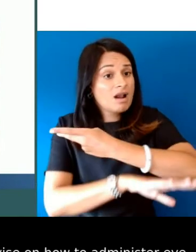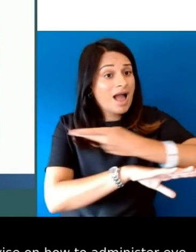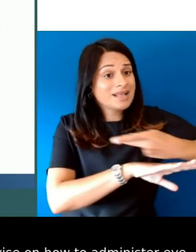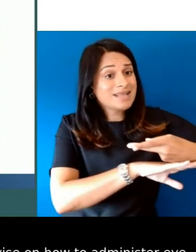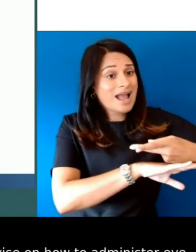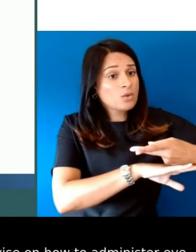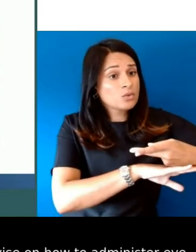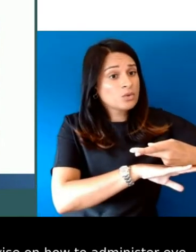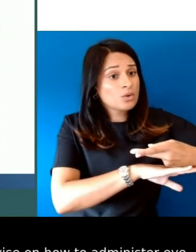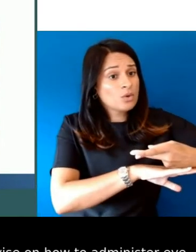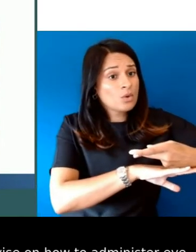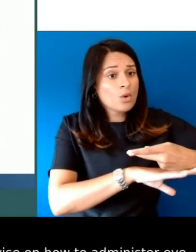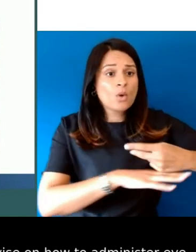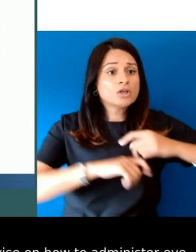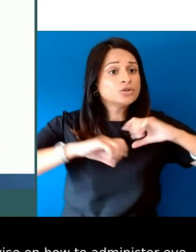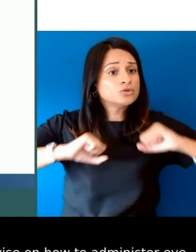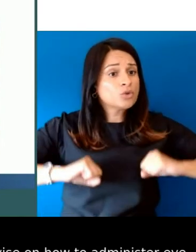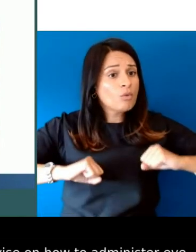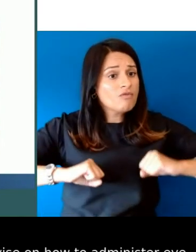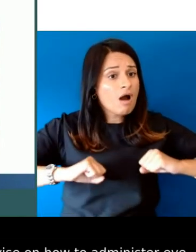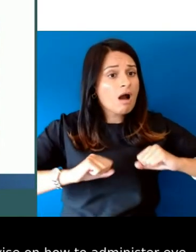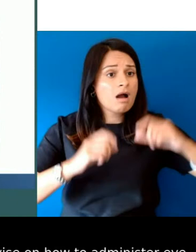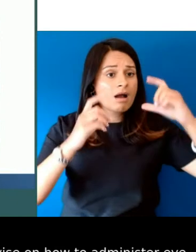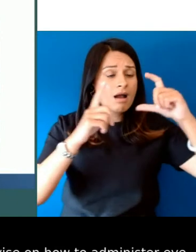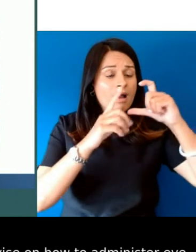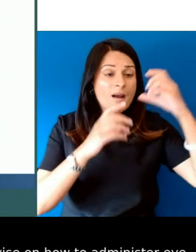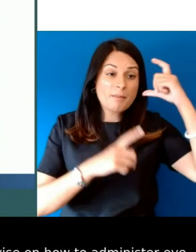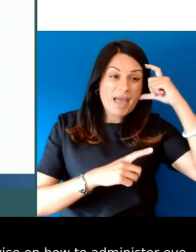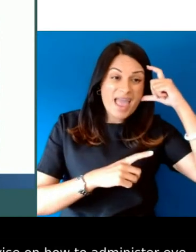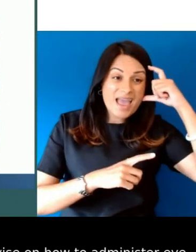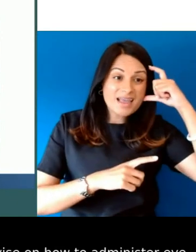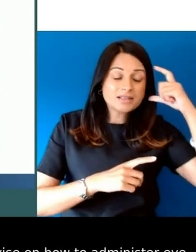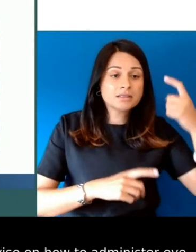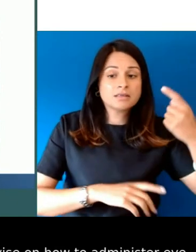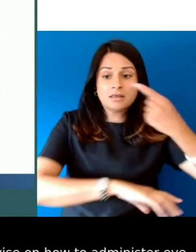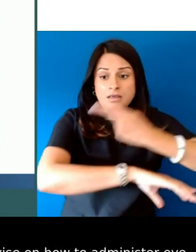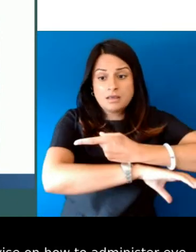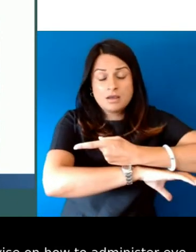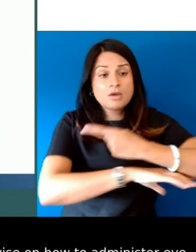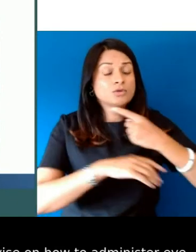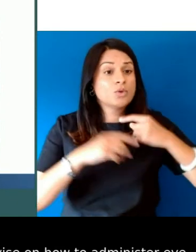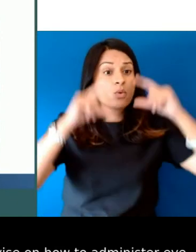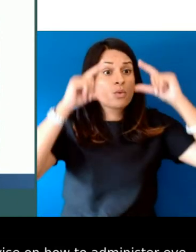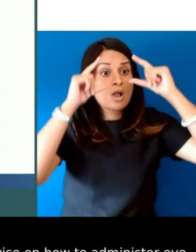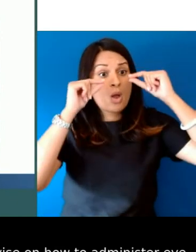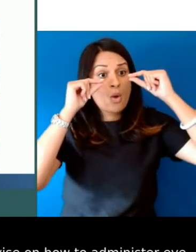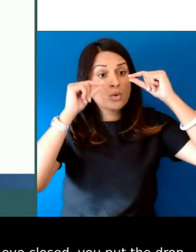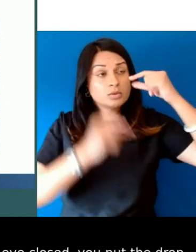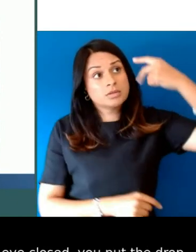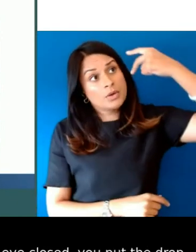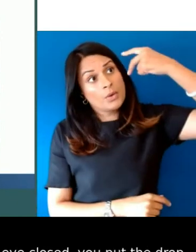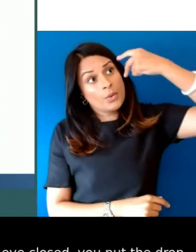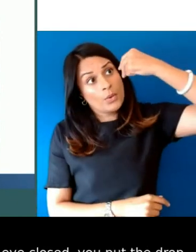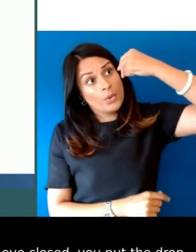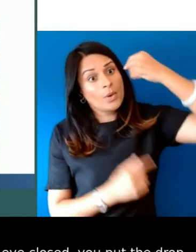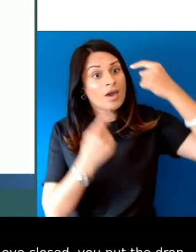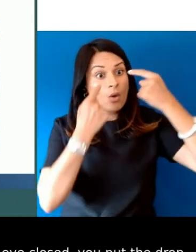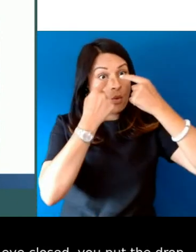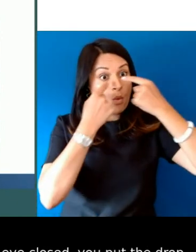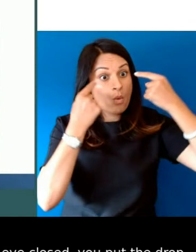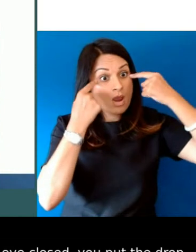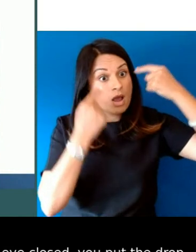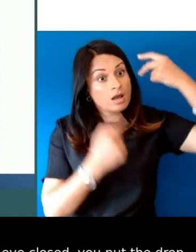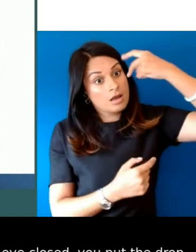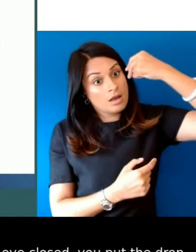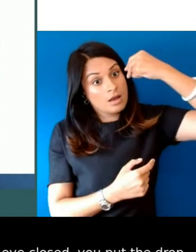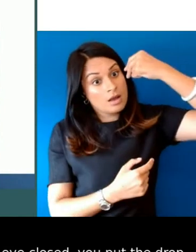sofa you have the eye closed you put the drop into the corner of the eye for each eye and then you open the eyes and then rock your